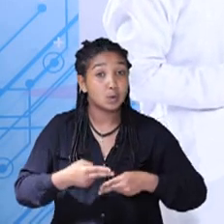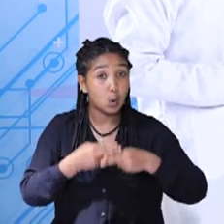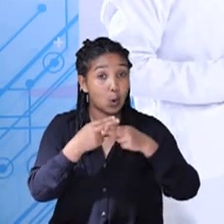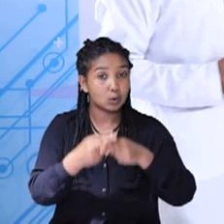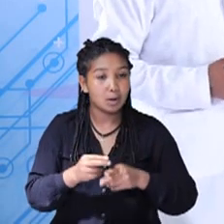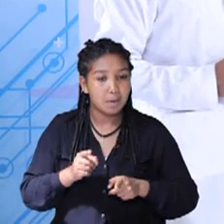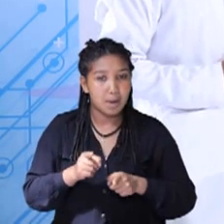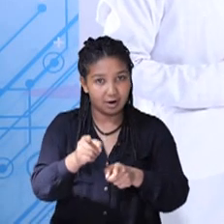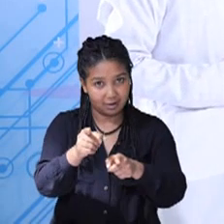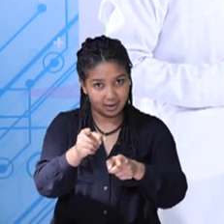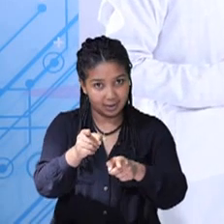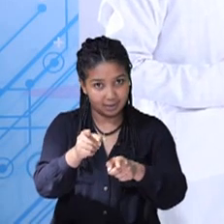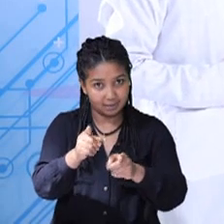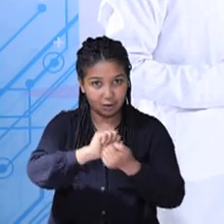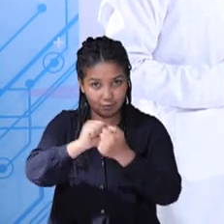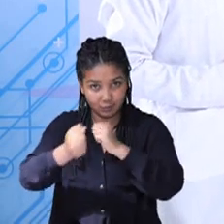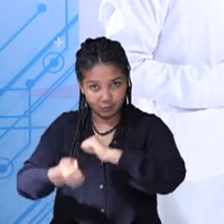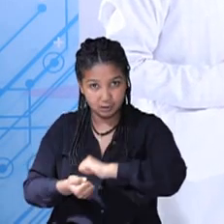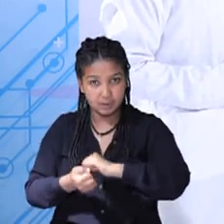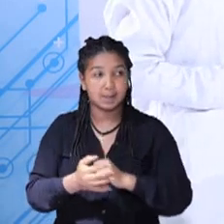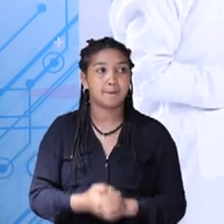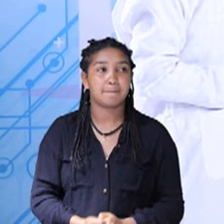called parallel evolution.